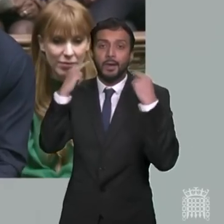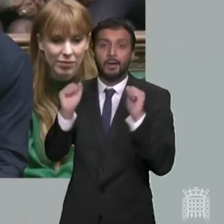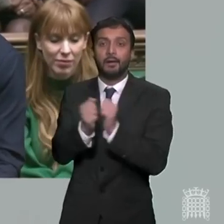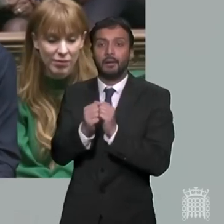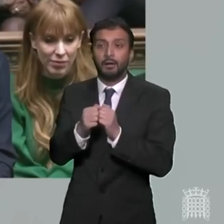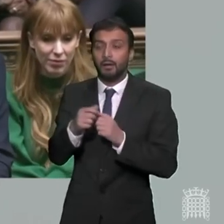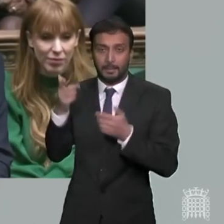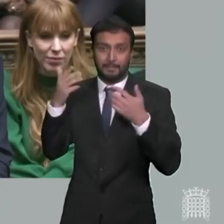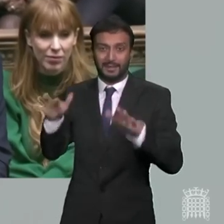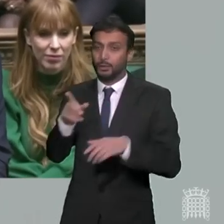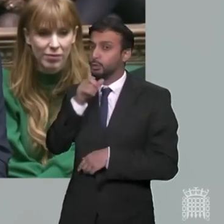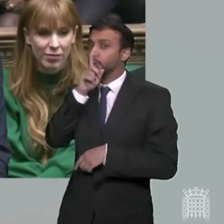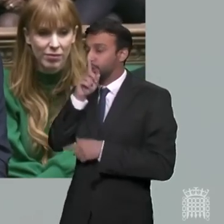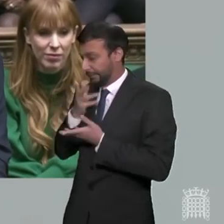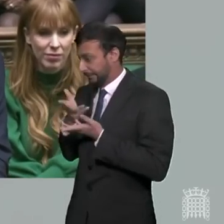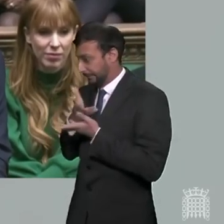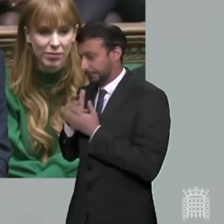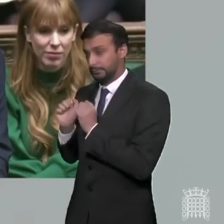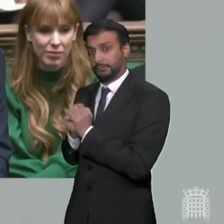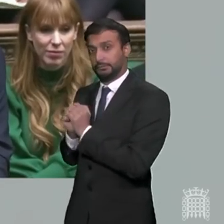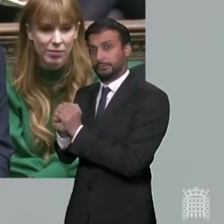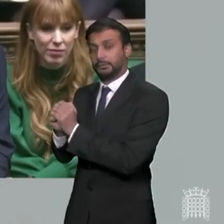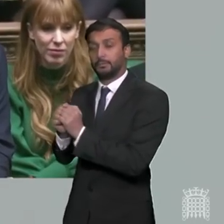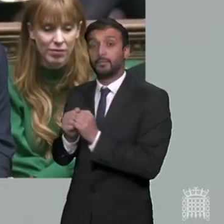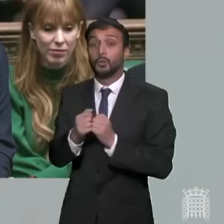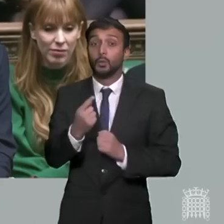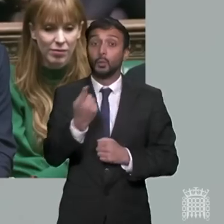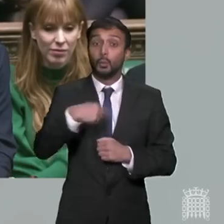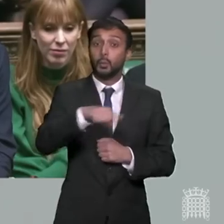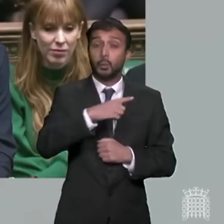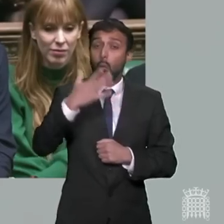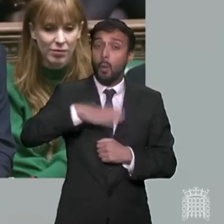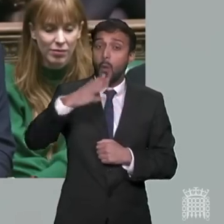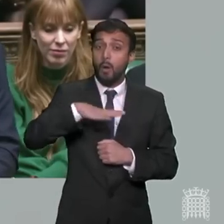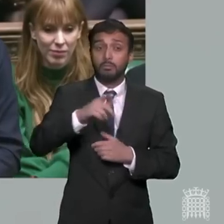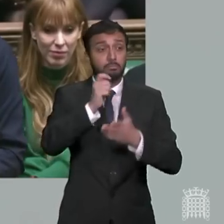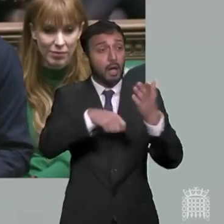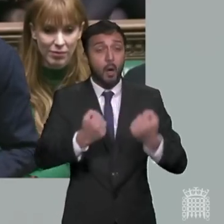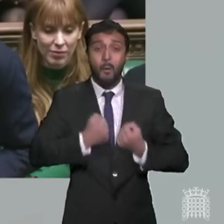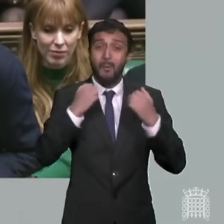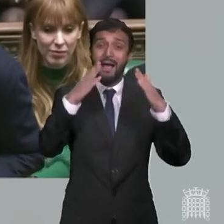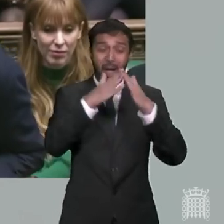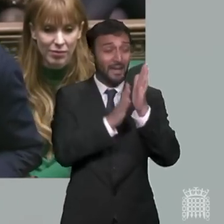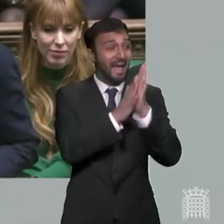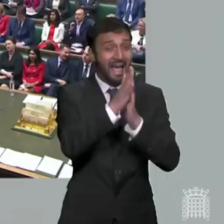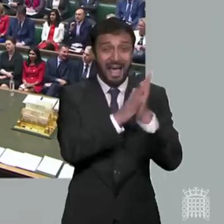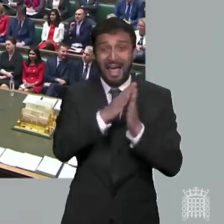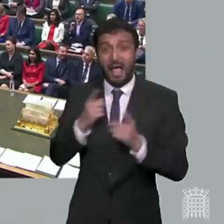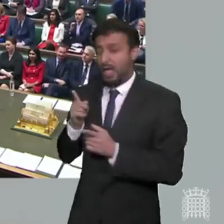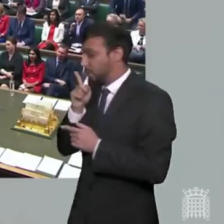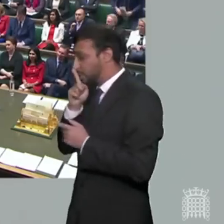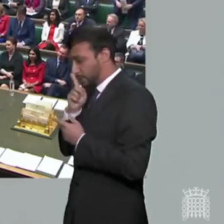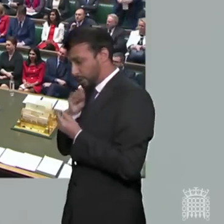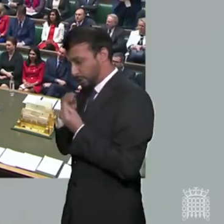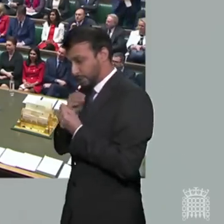MPs and sold out the aspirations of those who want to own their own home. Was it worth it?